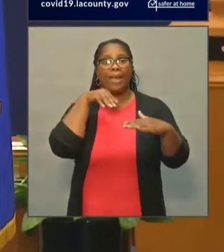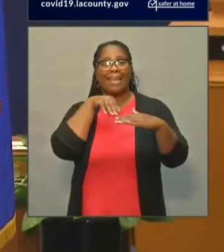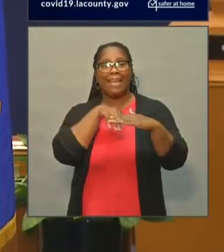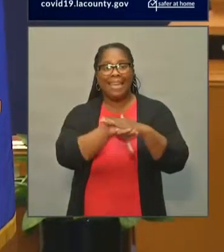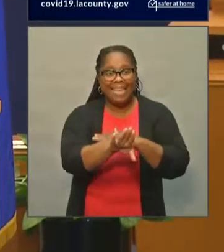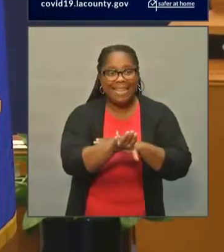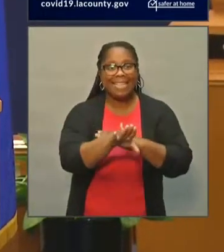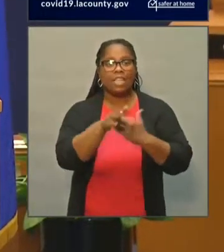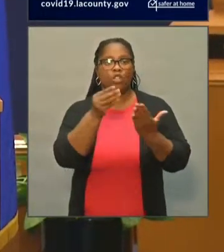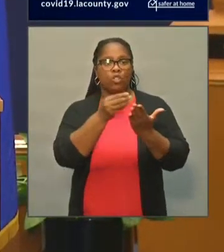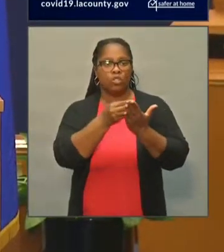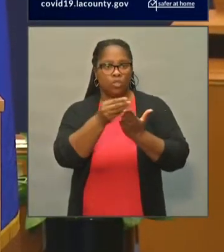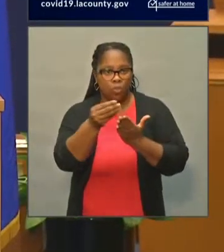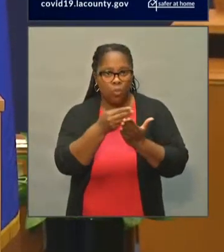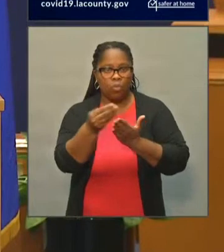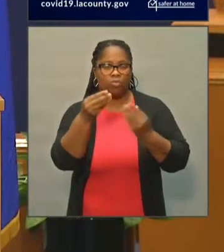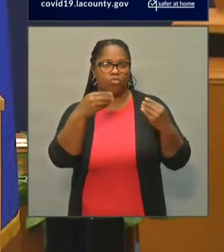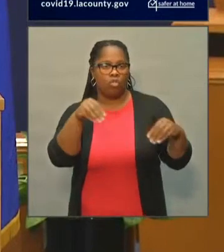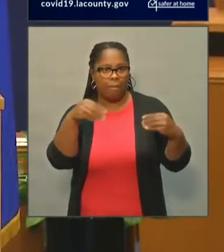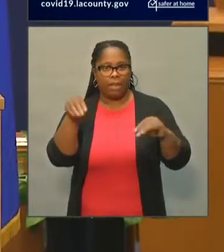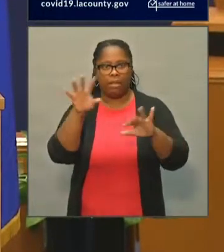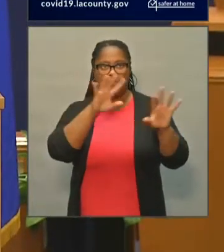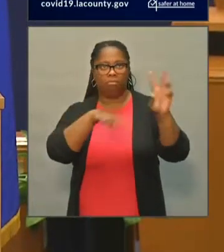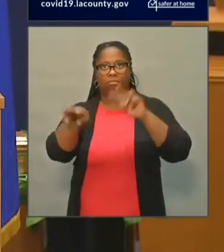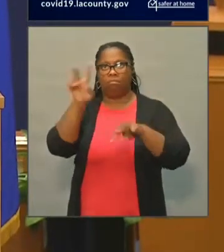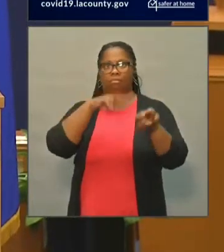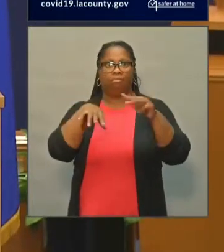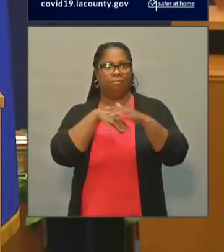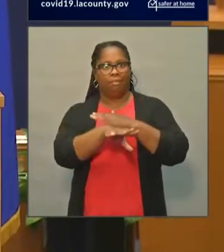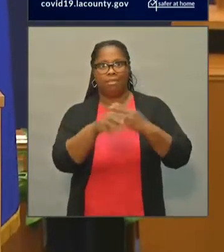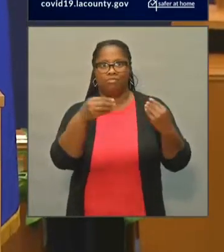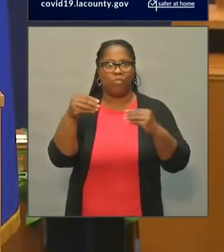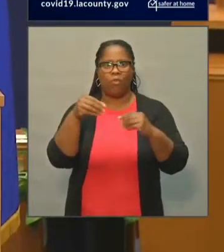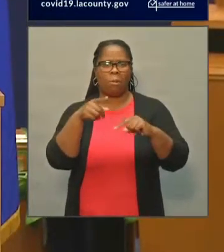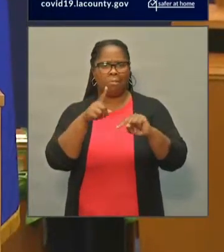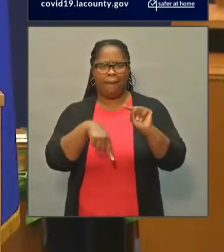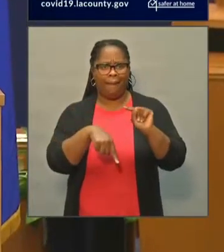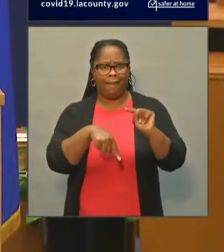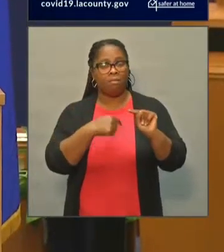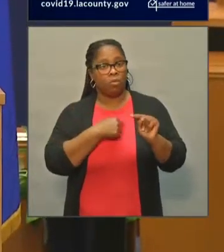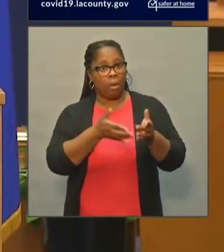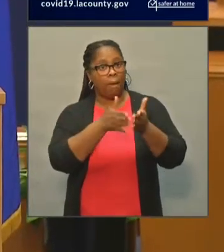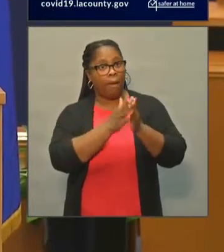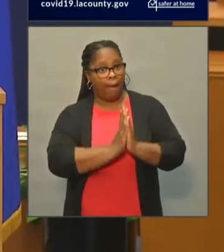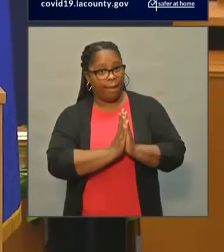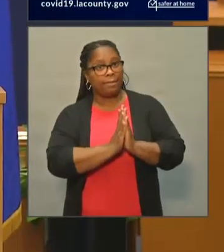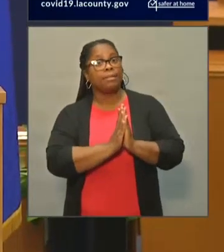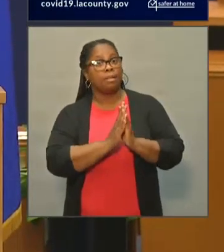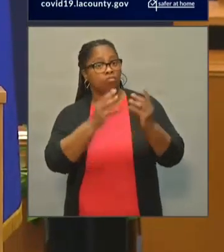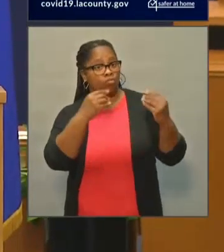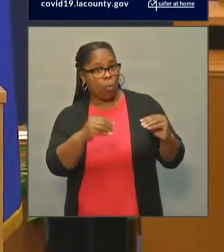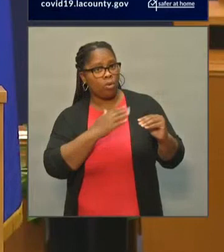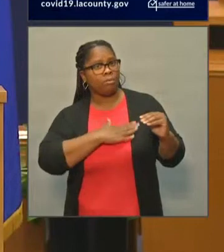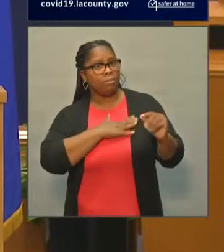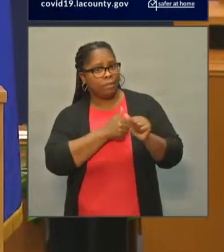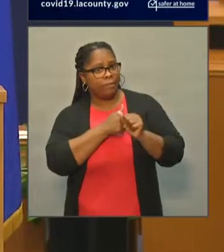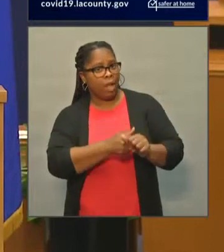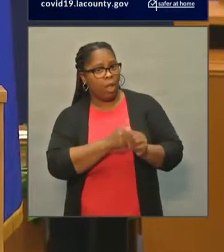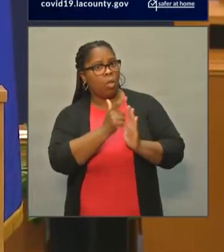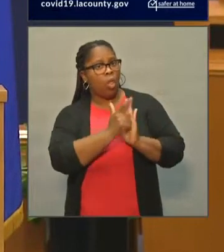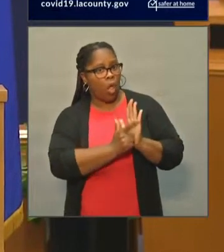customer experiences. So I just ask our retail establishments to abide by the law and to help us do what's